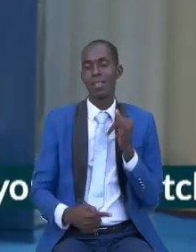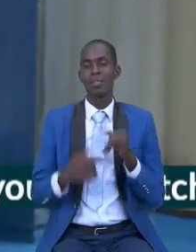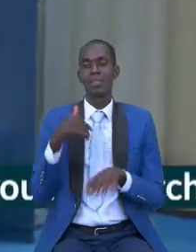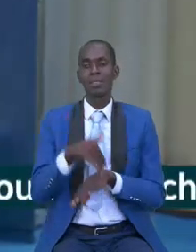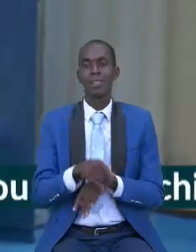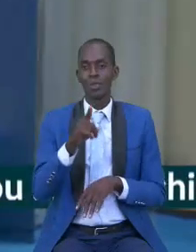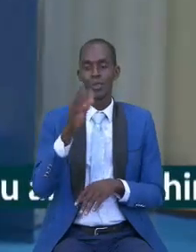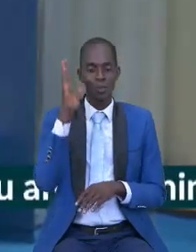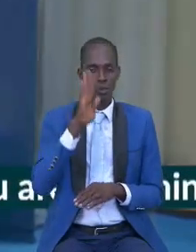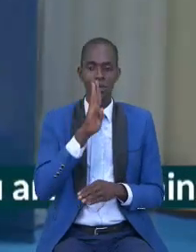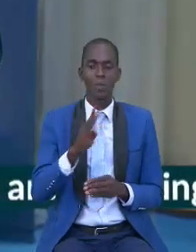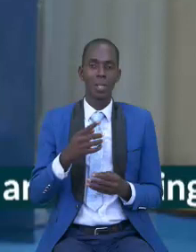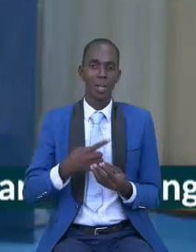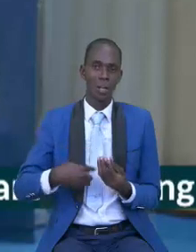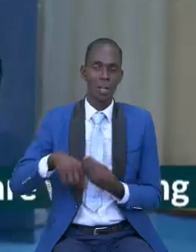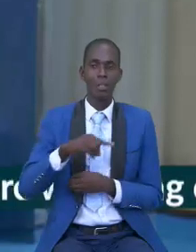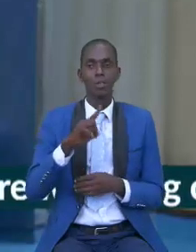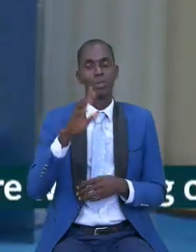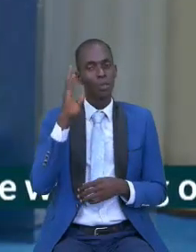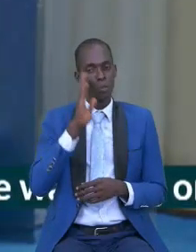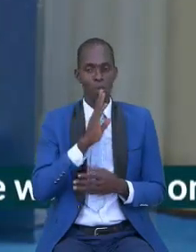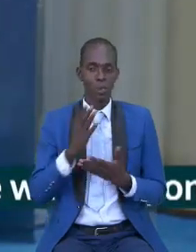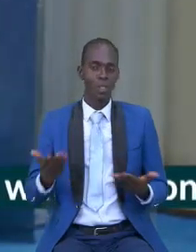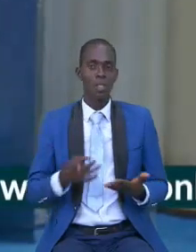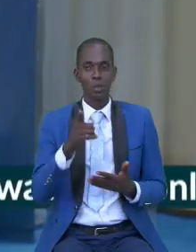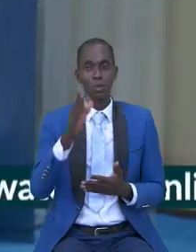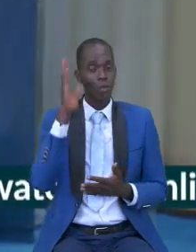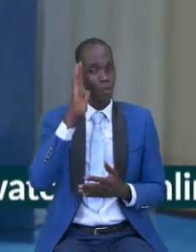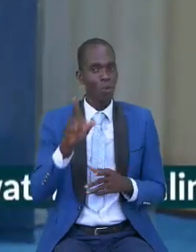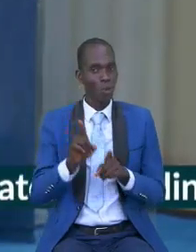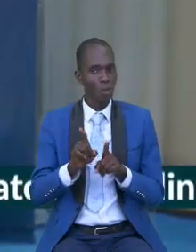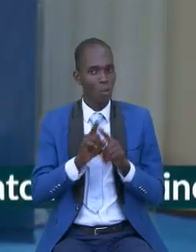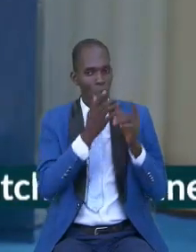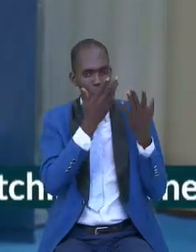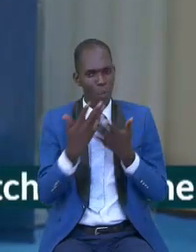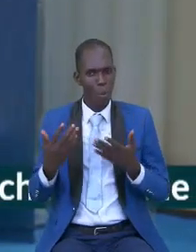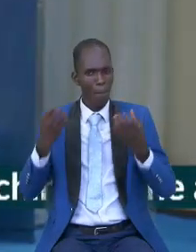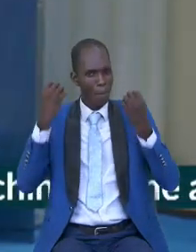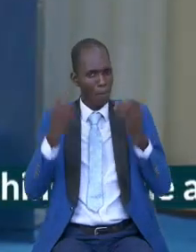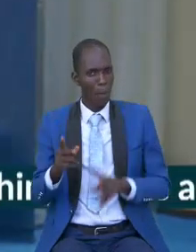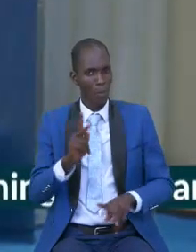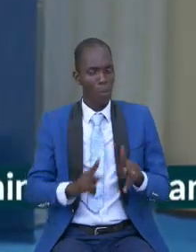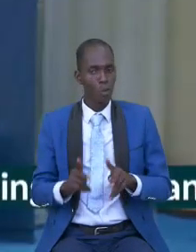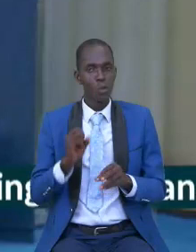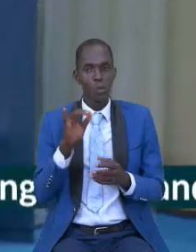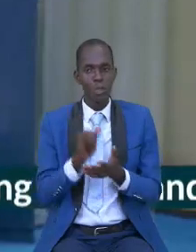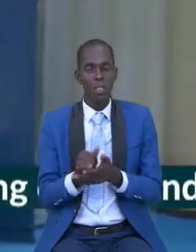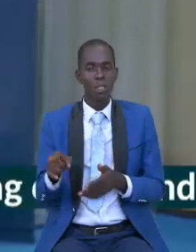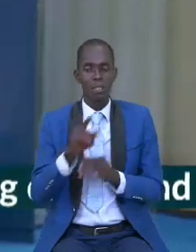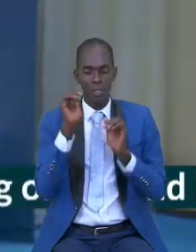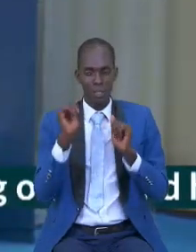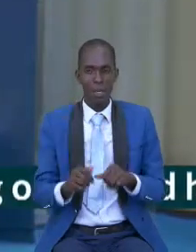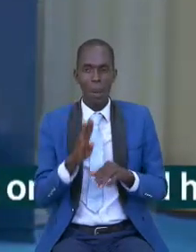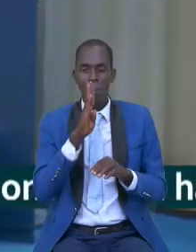around. You will be available. You will bring a lot of people that are waiting so that they will come and be blessed for the